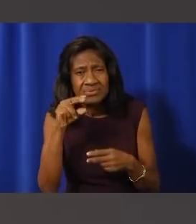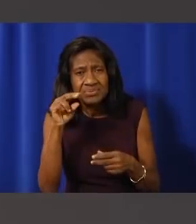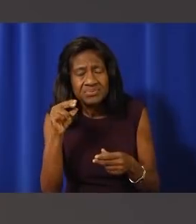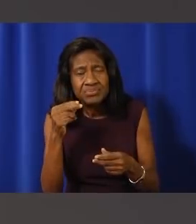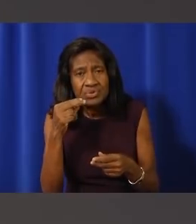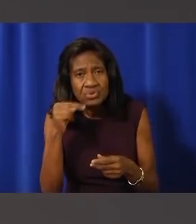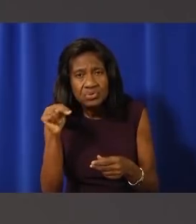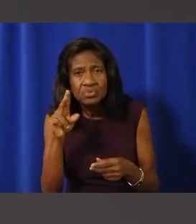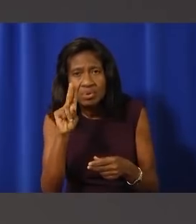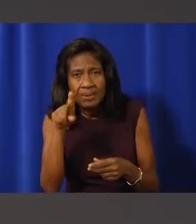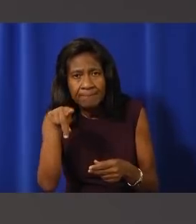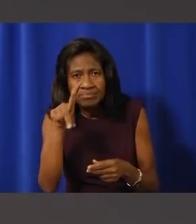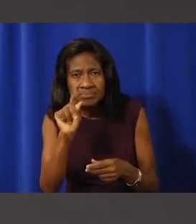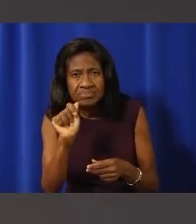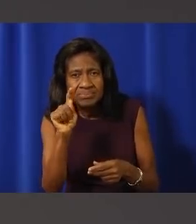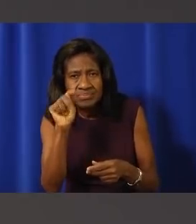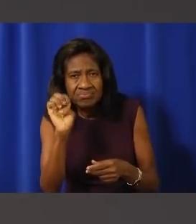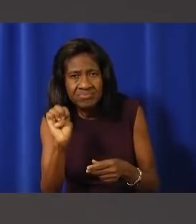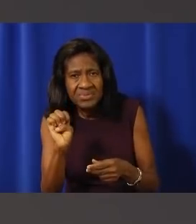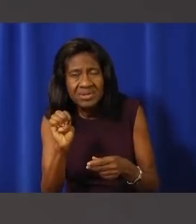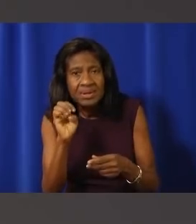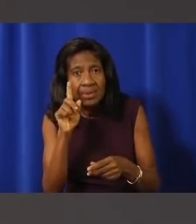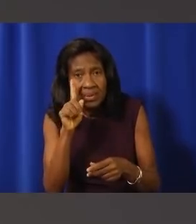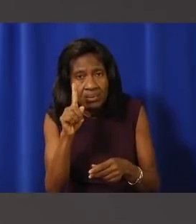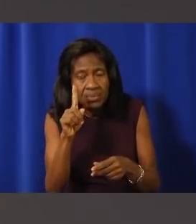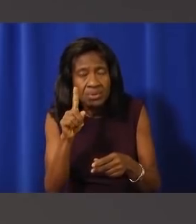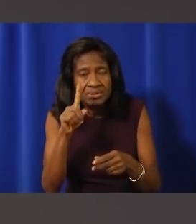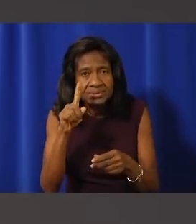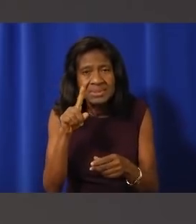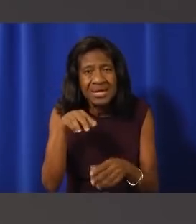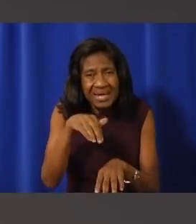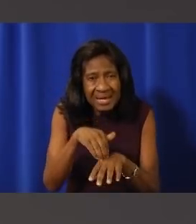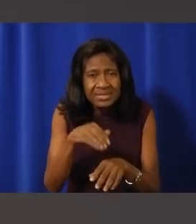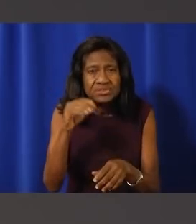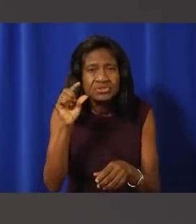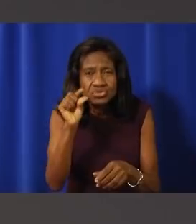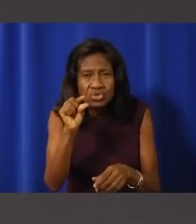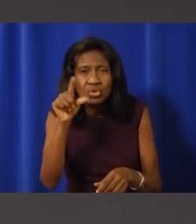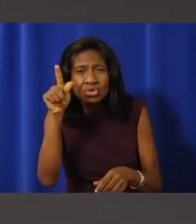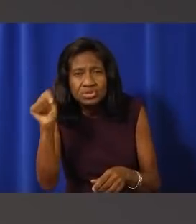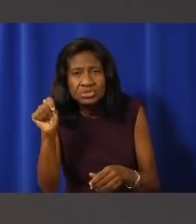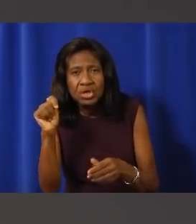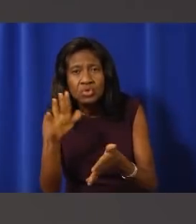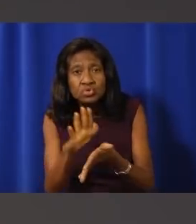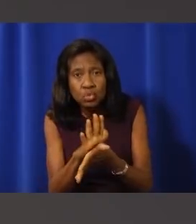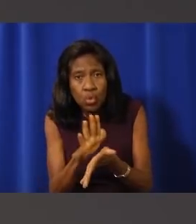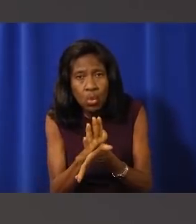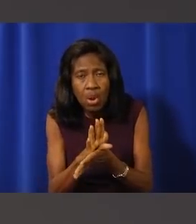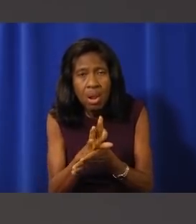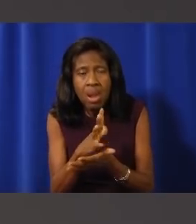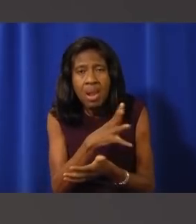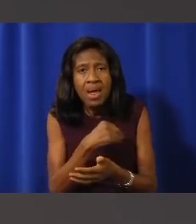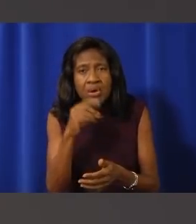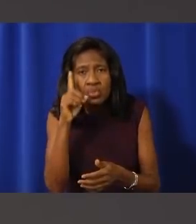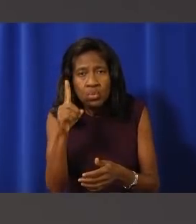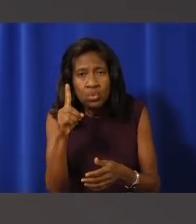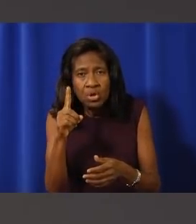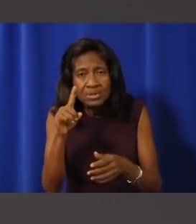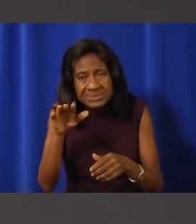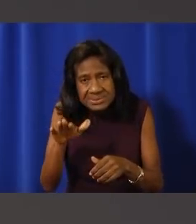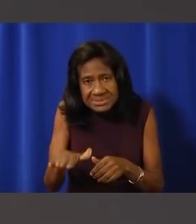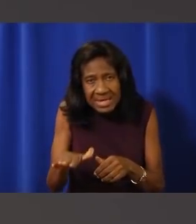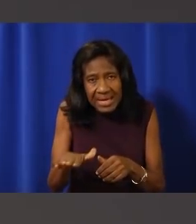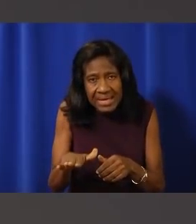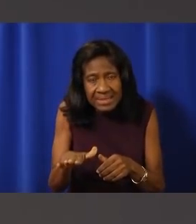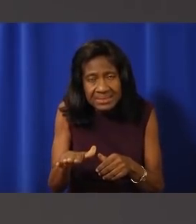been discovered at Georgetown Primary School. In addition to 1 symptomatic child who presented